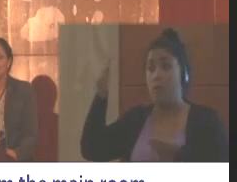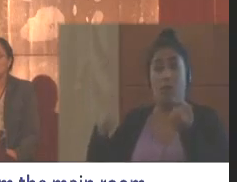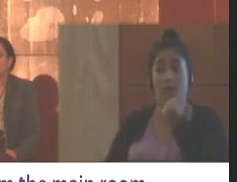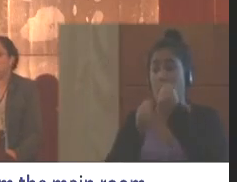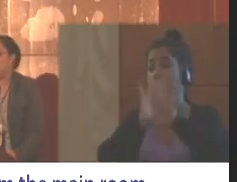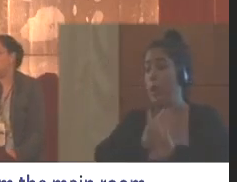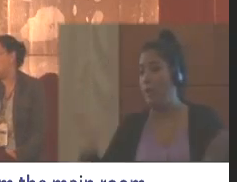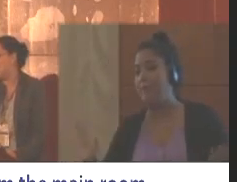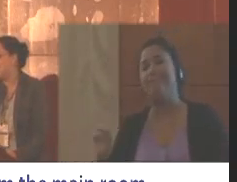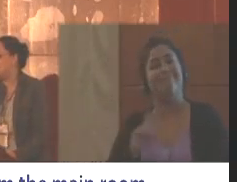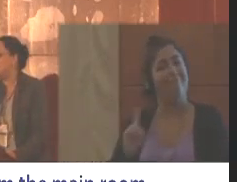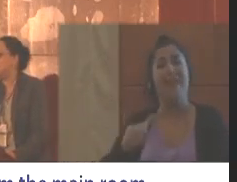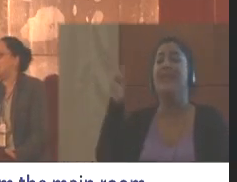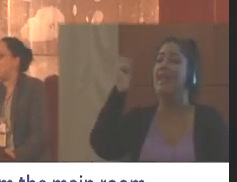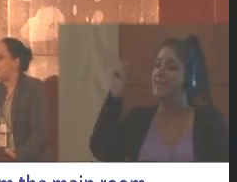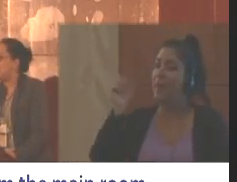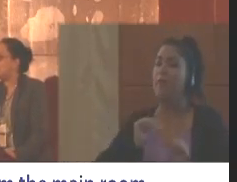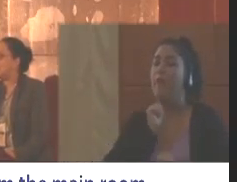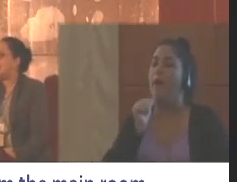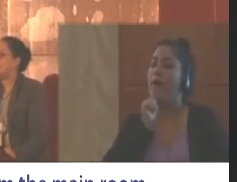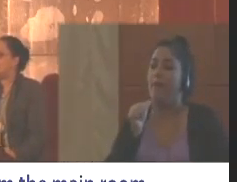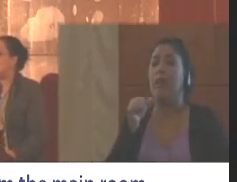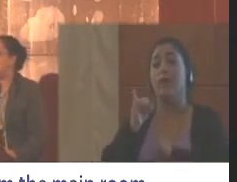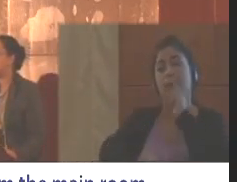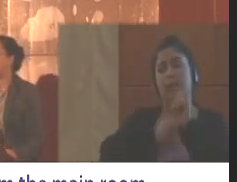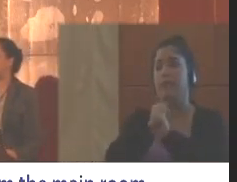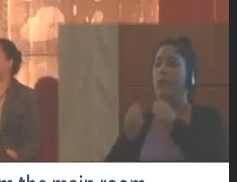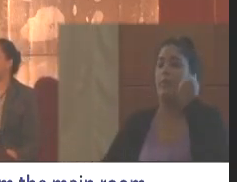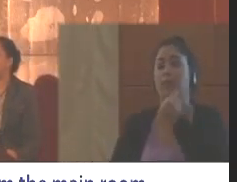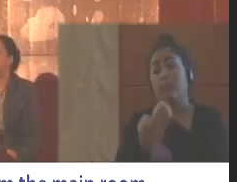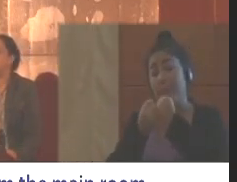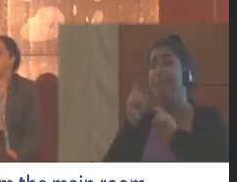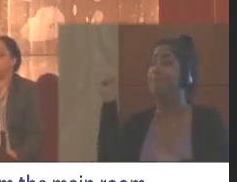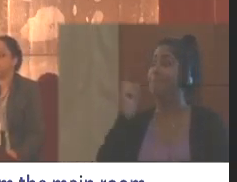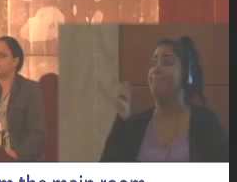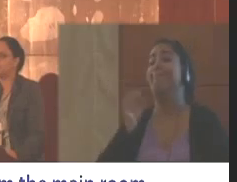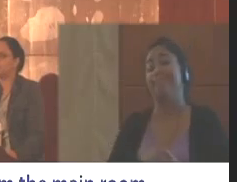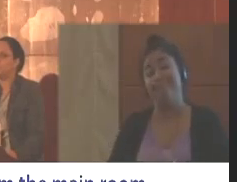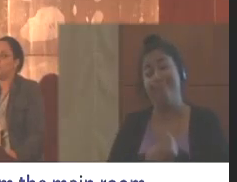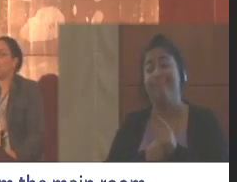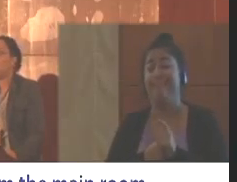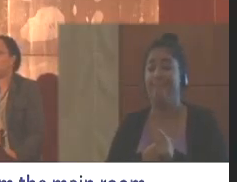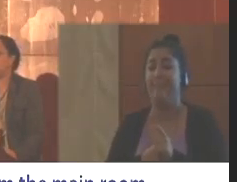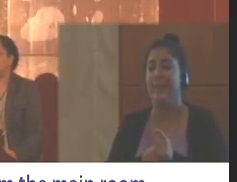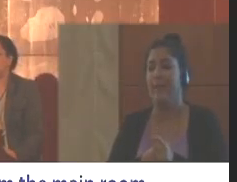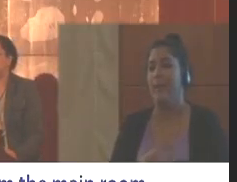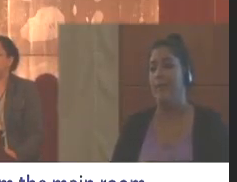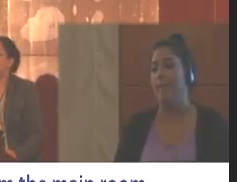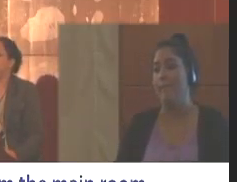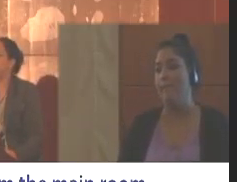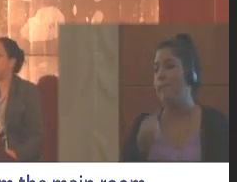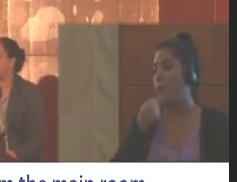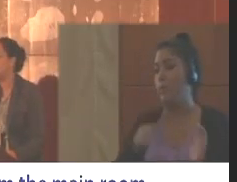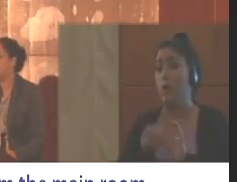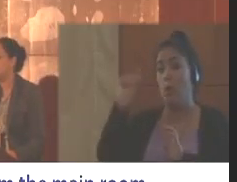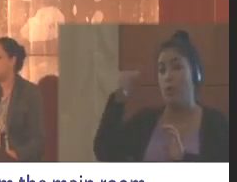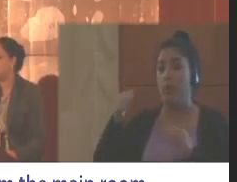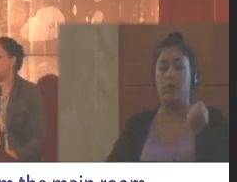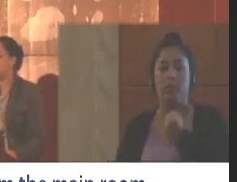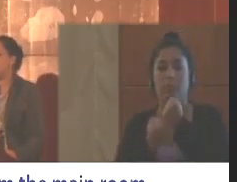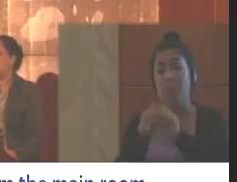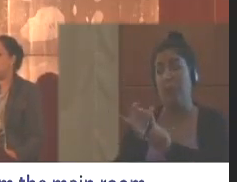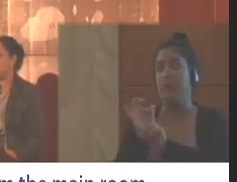level. Thus, the ministry started working with a leading